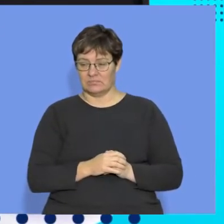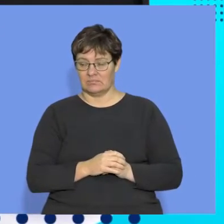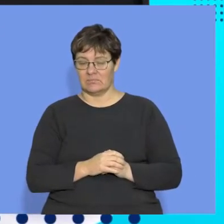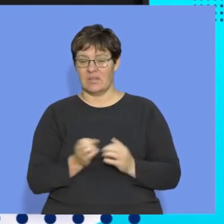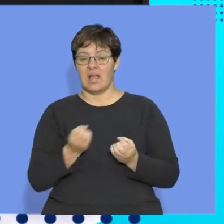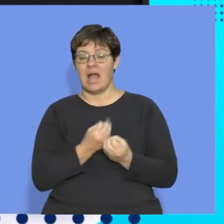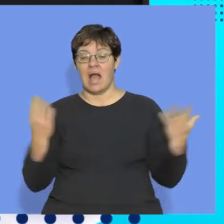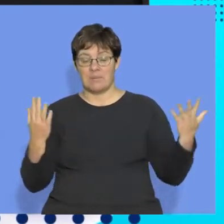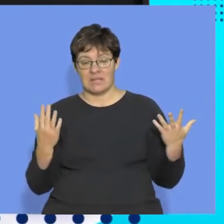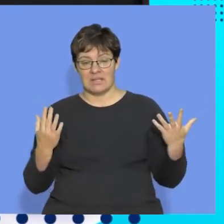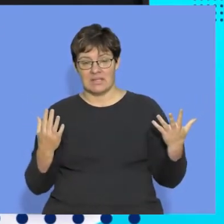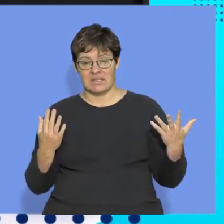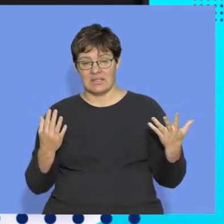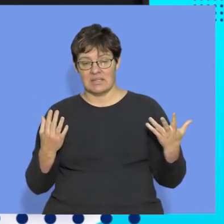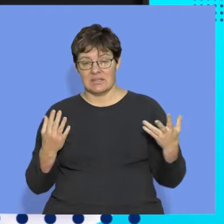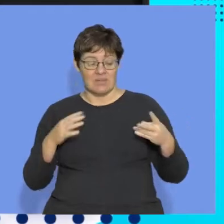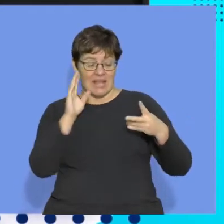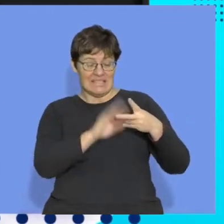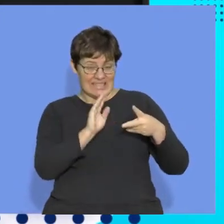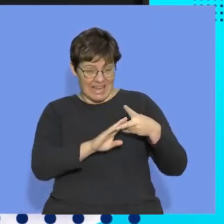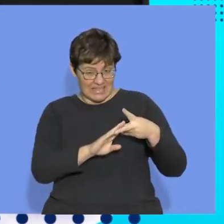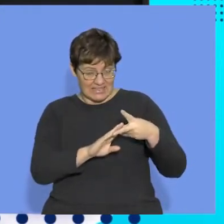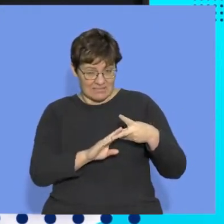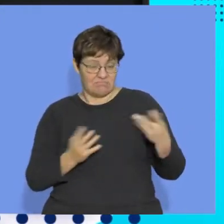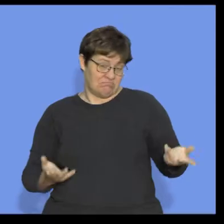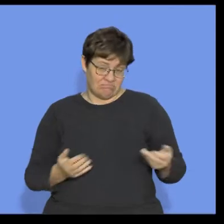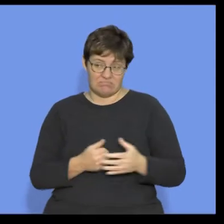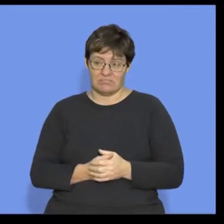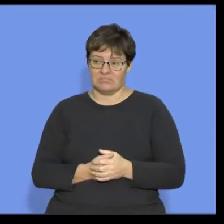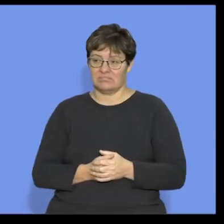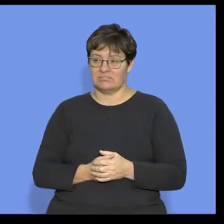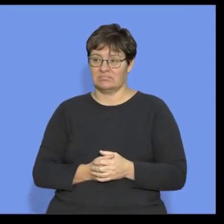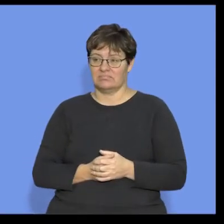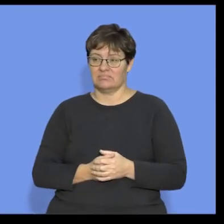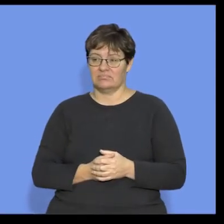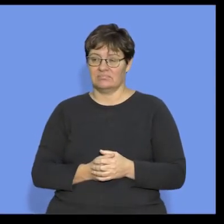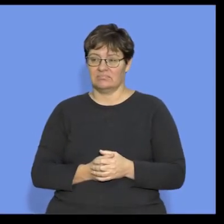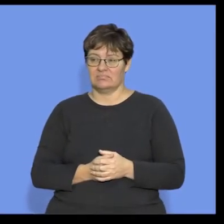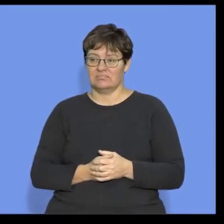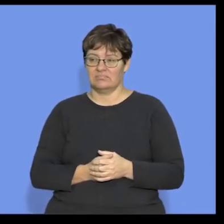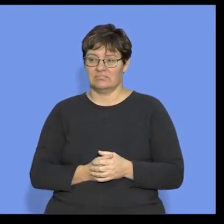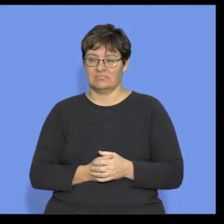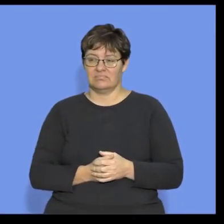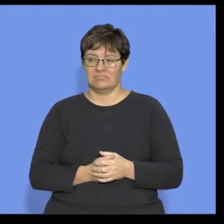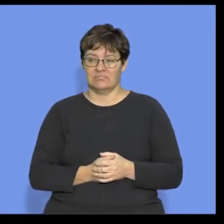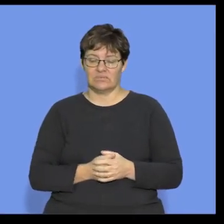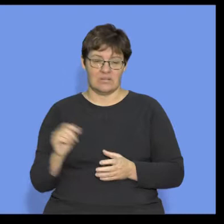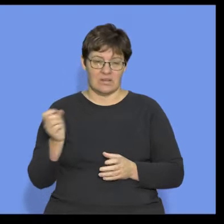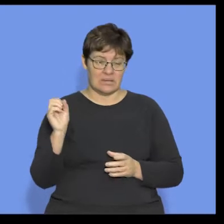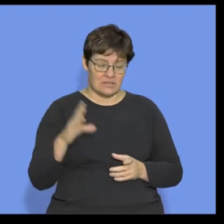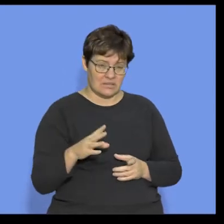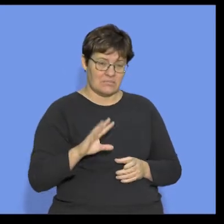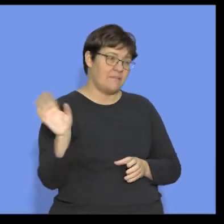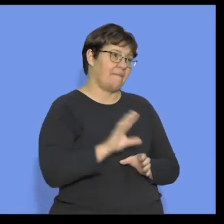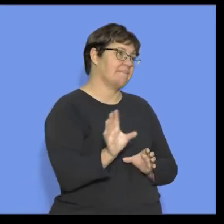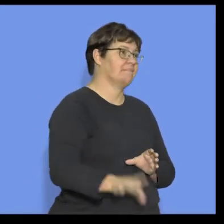And how many times we do this twice, it states. He then chooses a second cube at random.